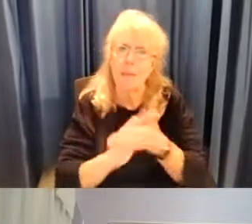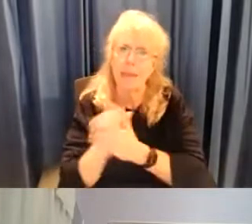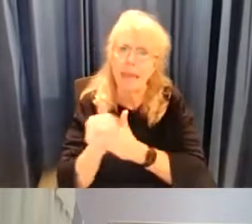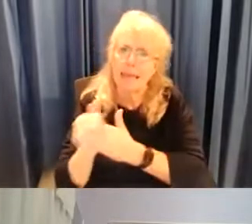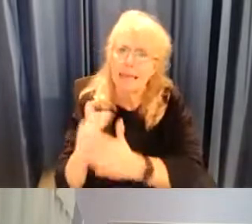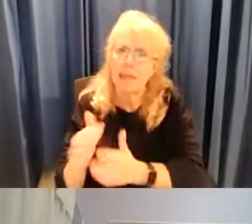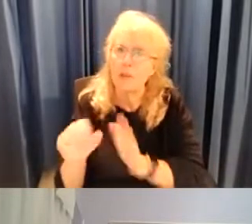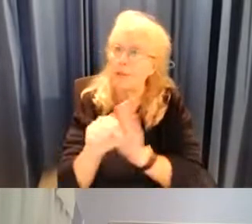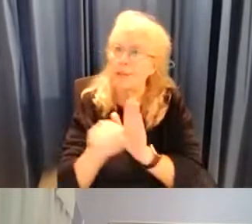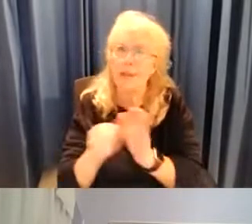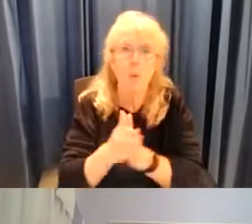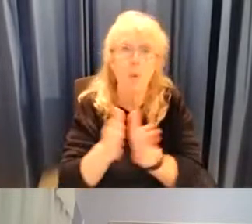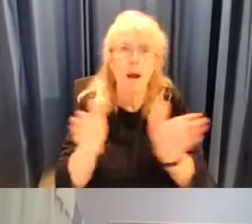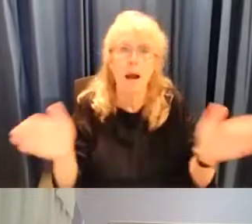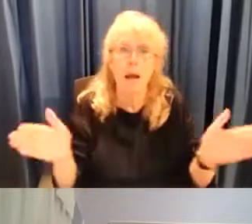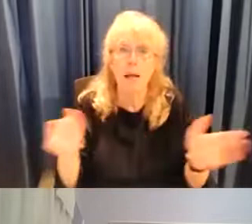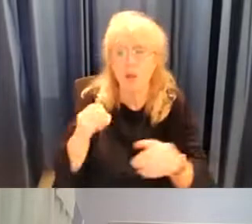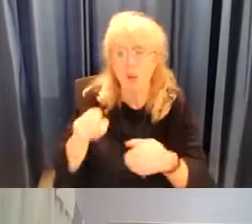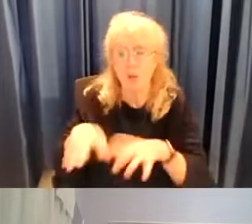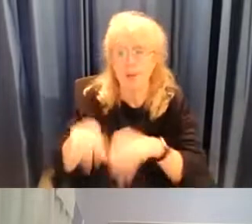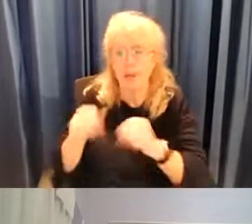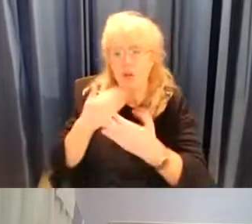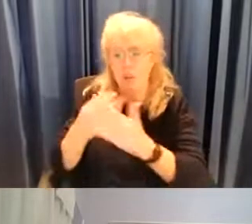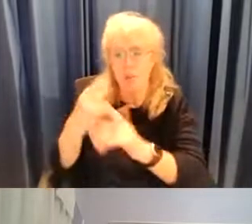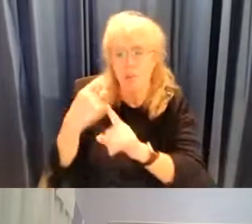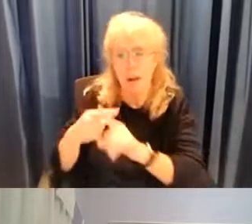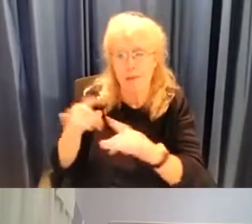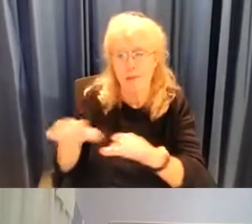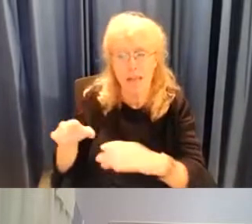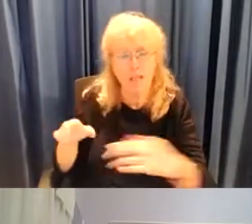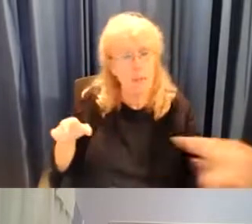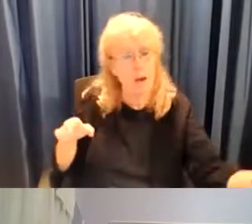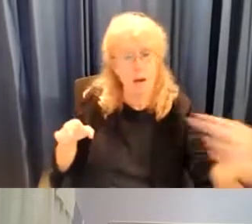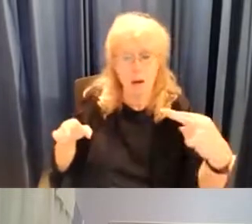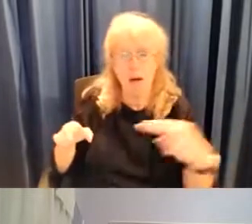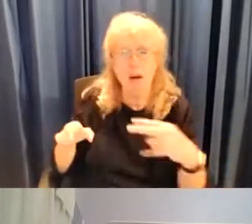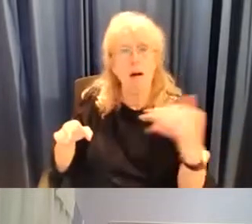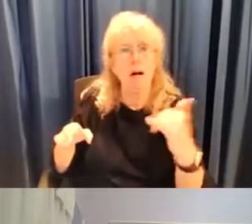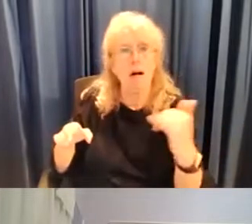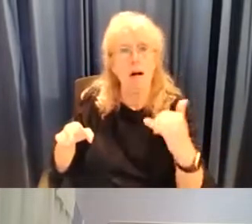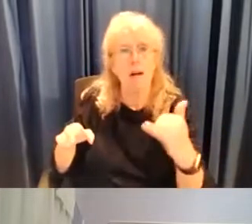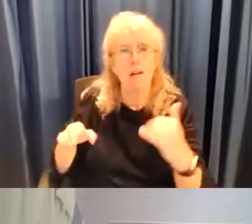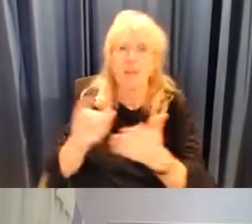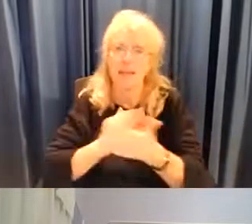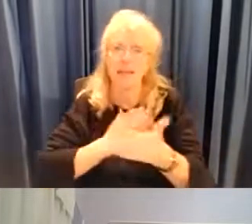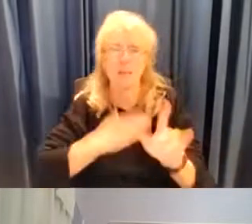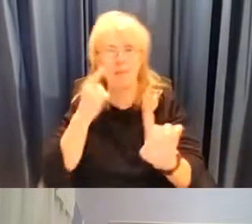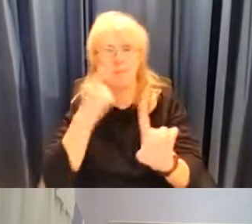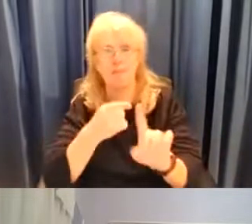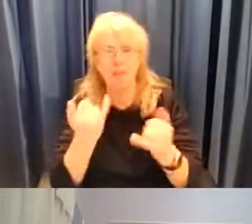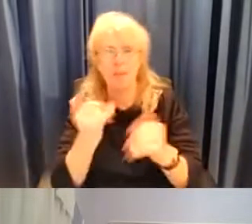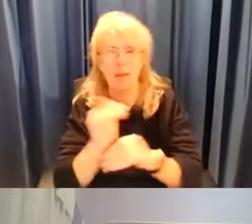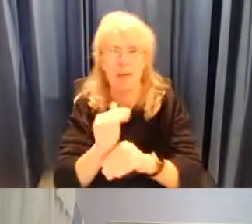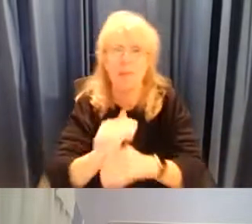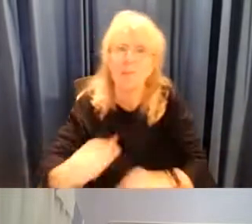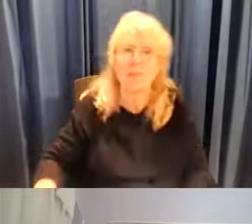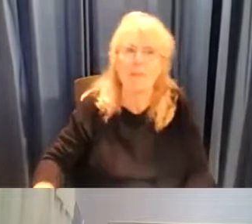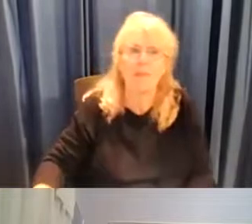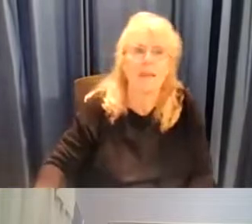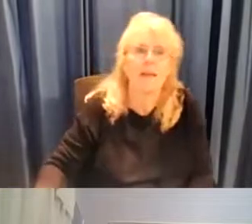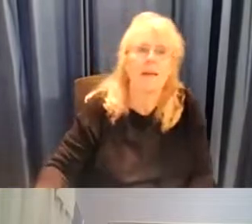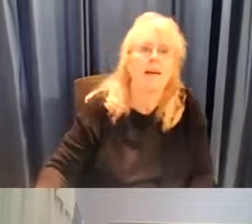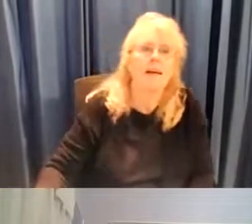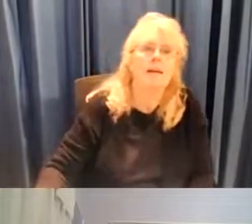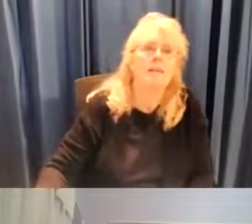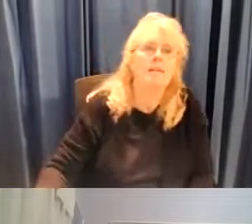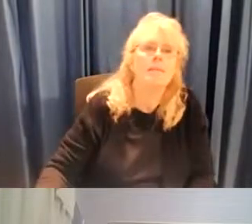by taking some good positive action. So that's where I'm coming from tonight. Okay. Well, yeah, and just